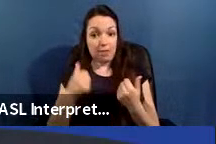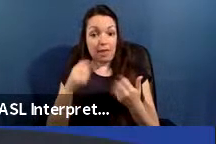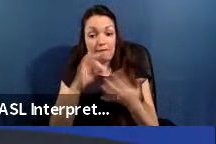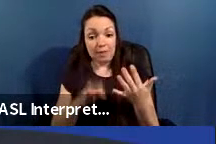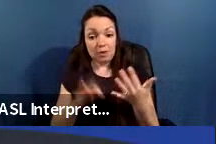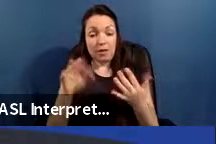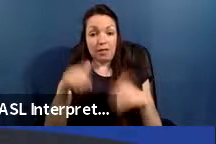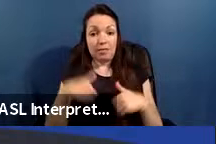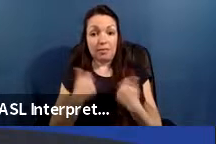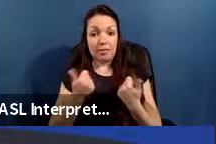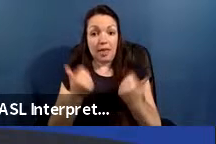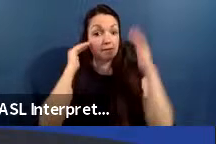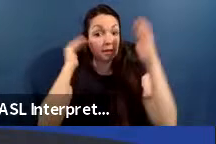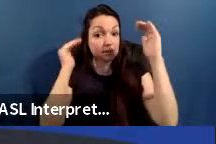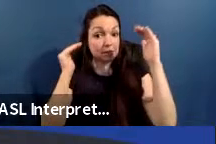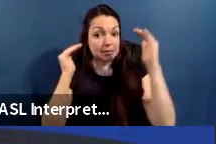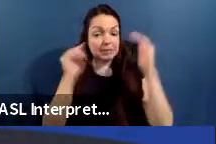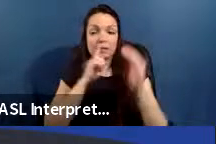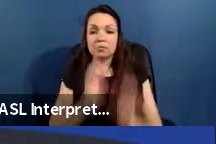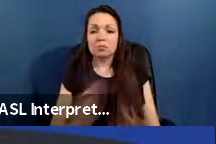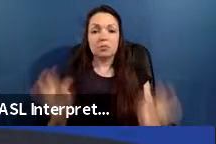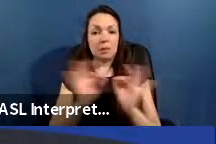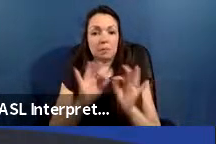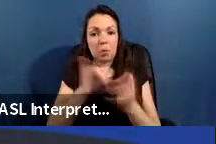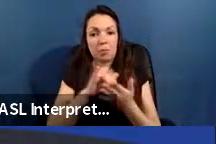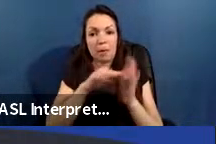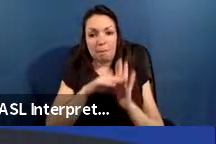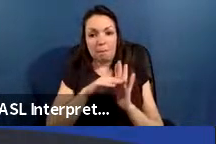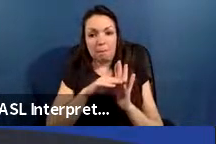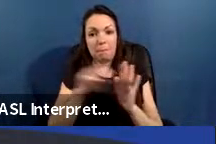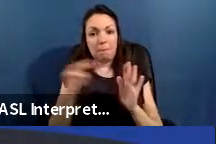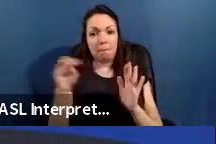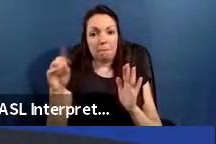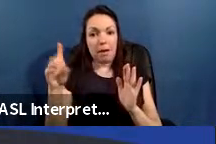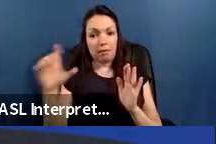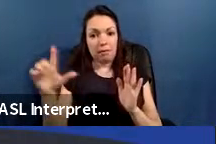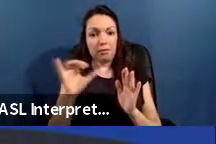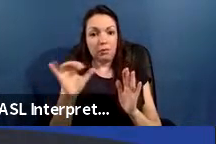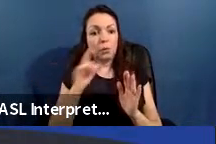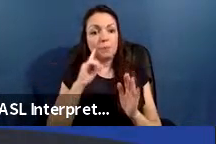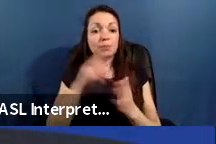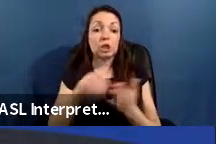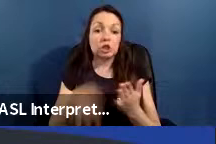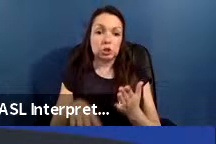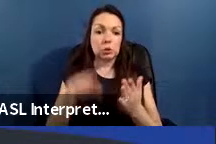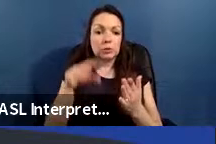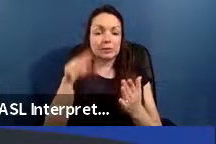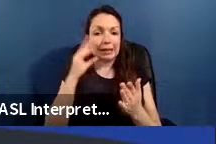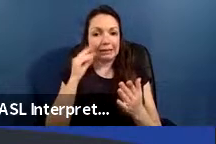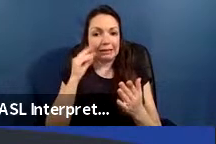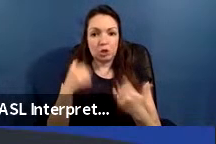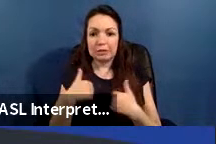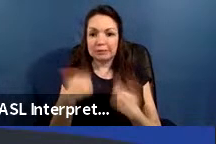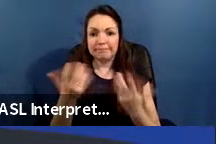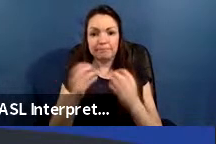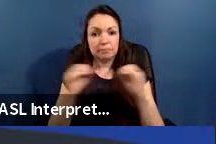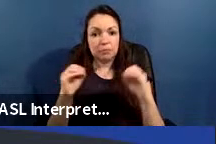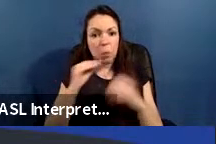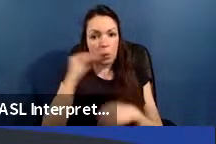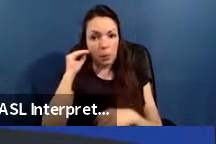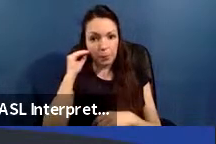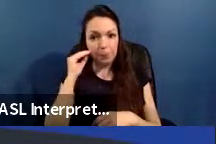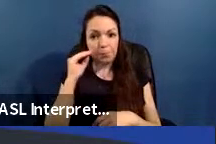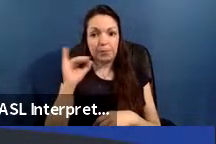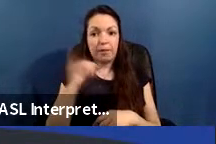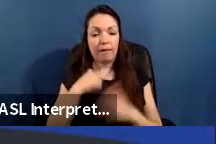life expectancy are really important in that model. And students experiencing homelessness, like I highlighted before. If